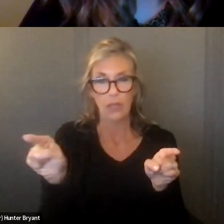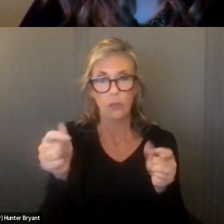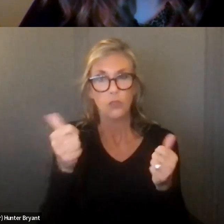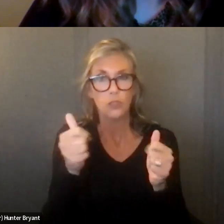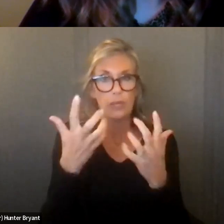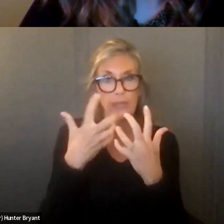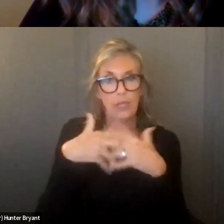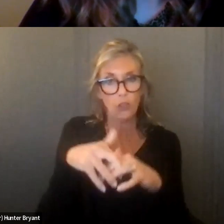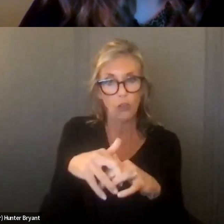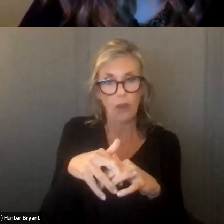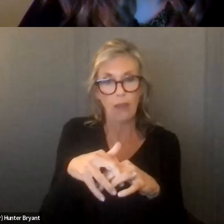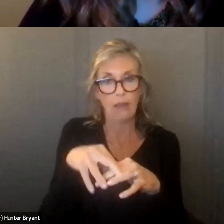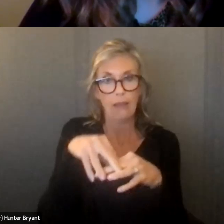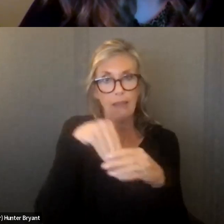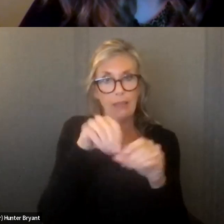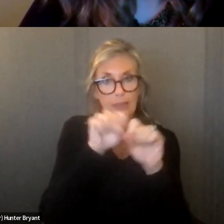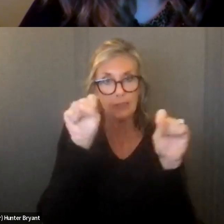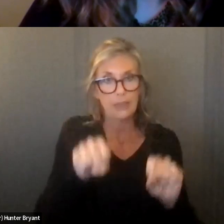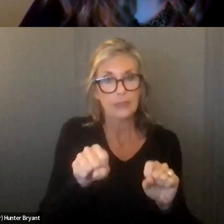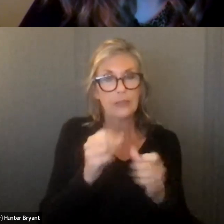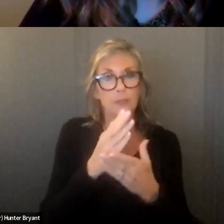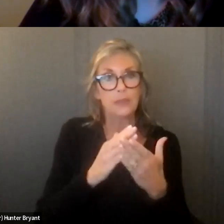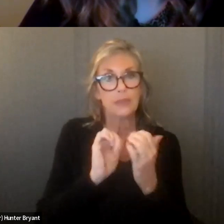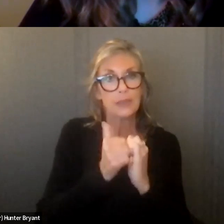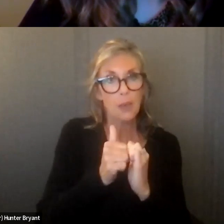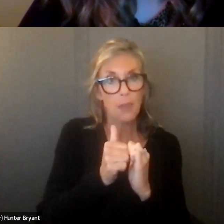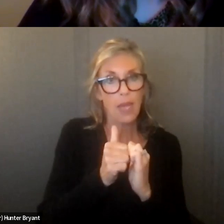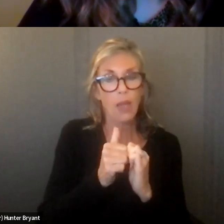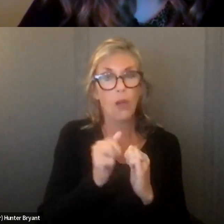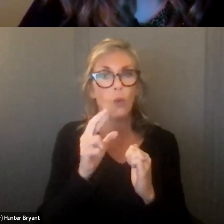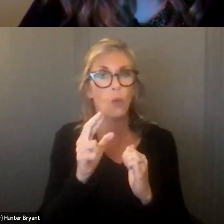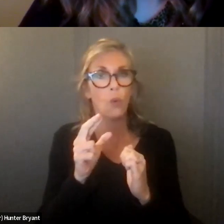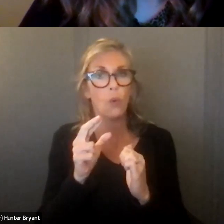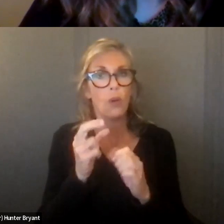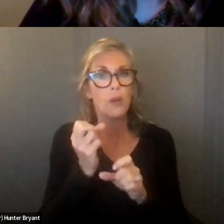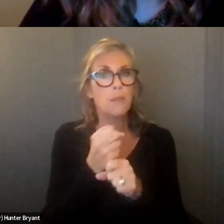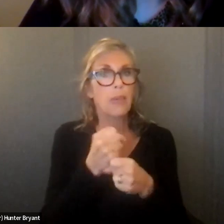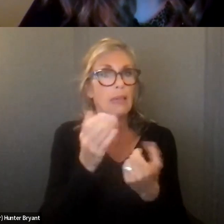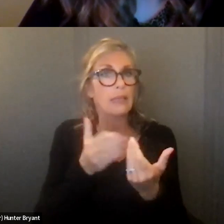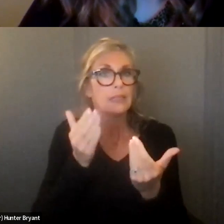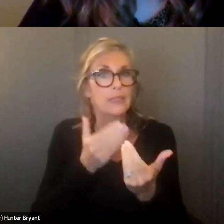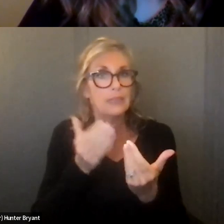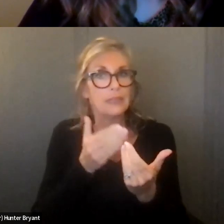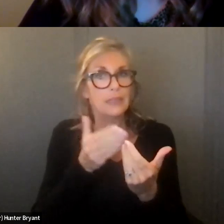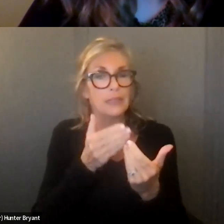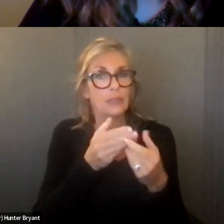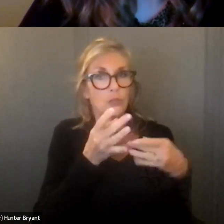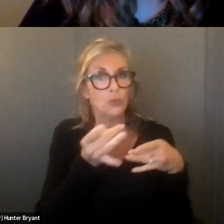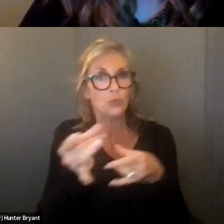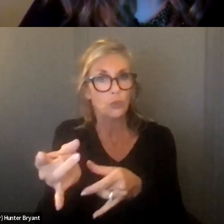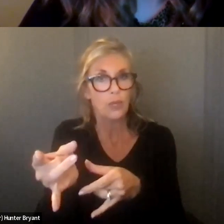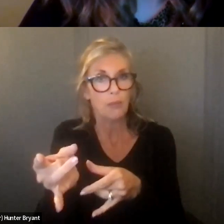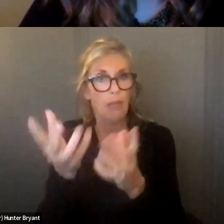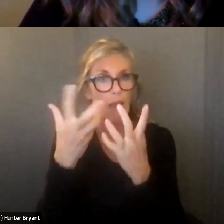system somehow, or to help to make it easier to streamline those processes